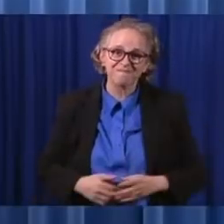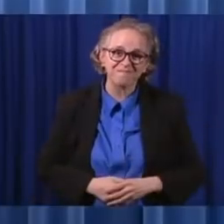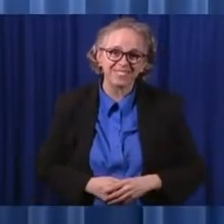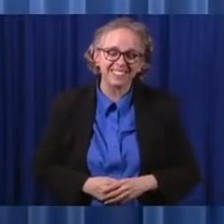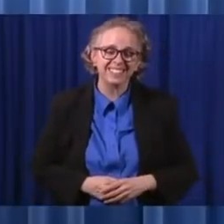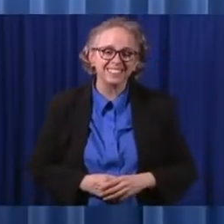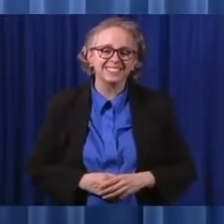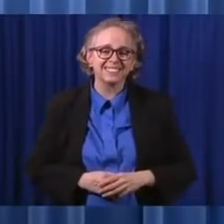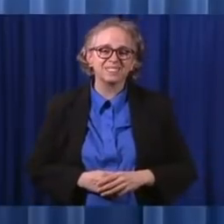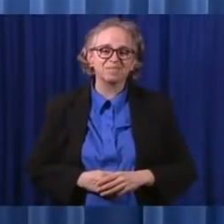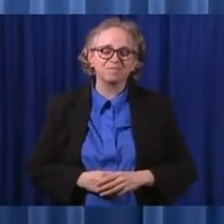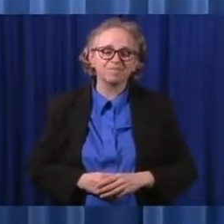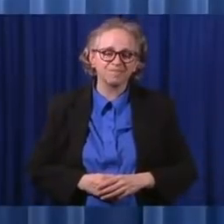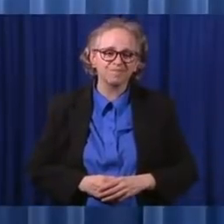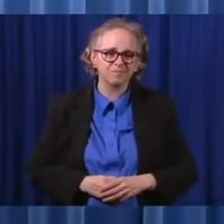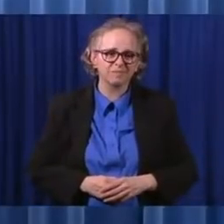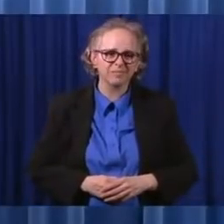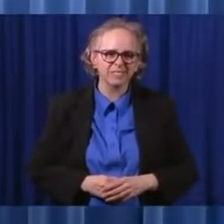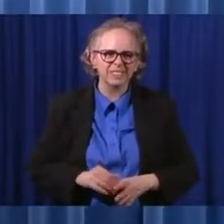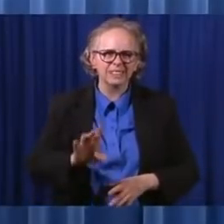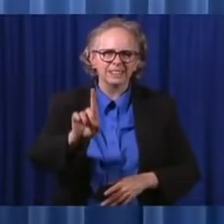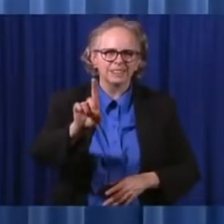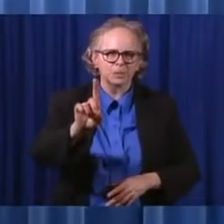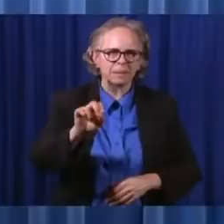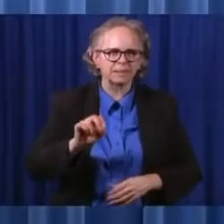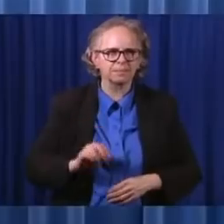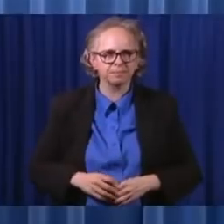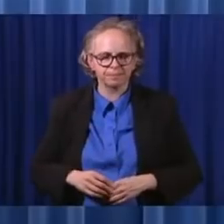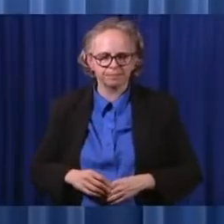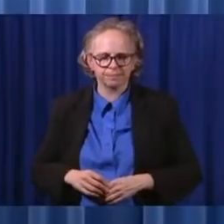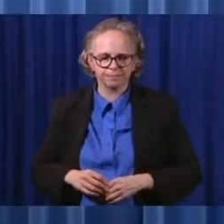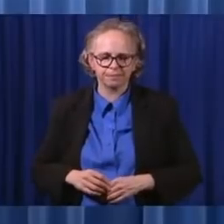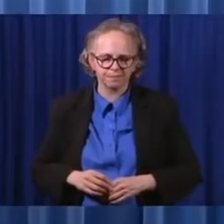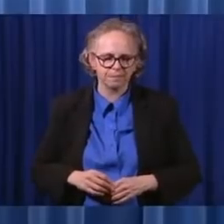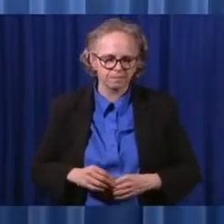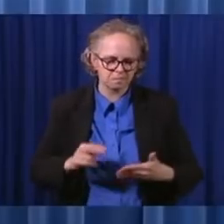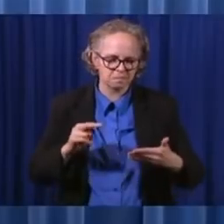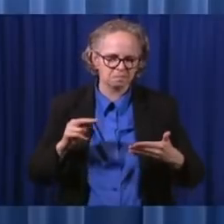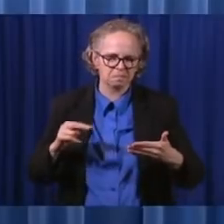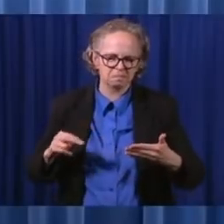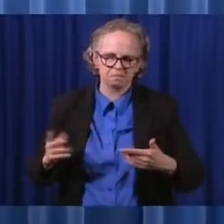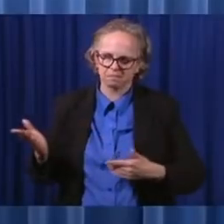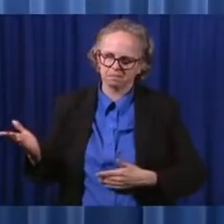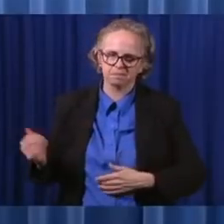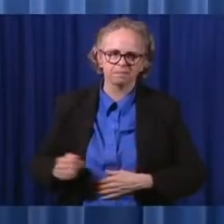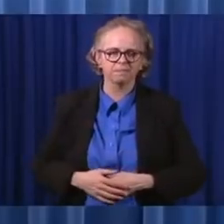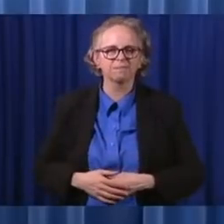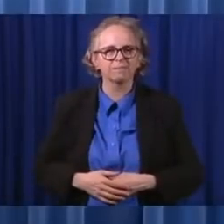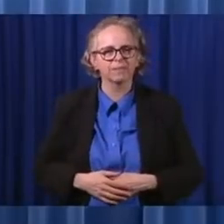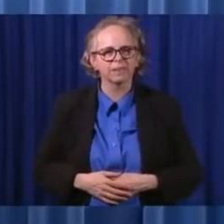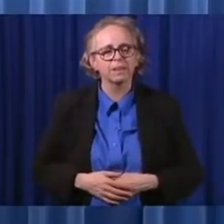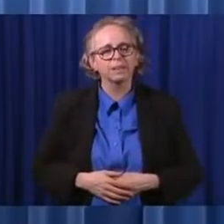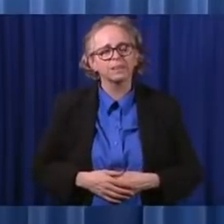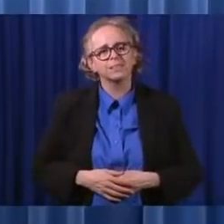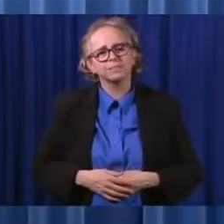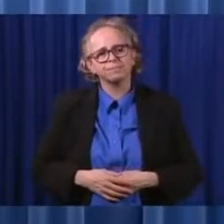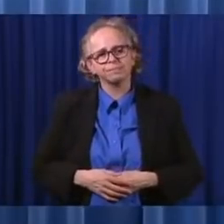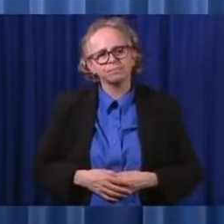I will announce those in just a moment. But I want to talk for a minute